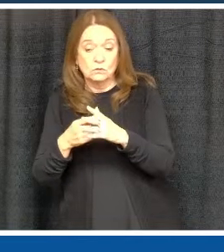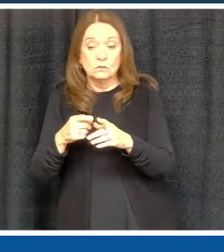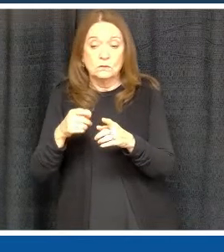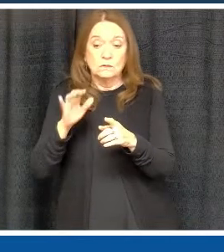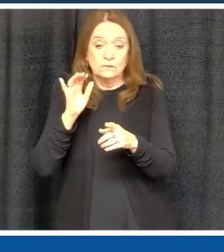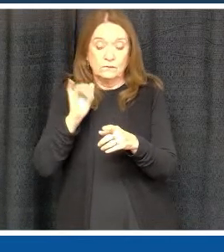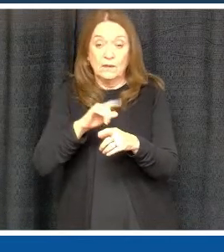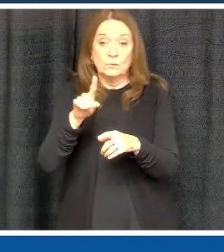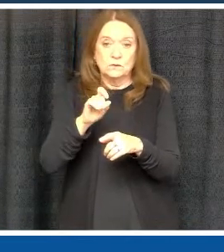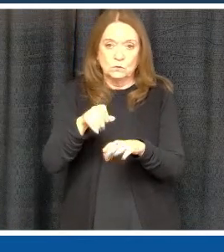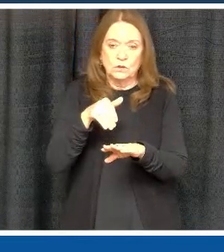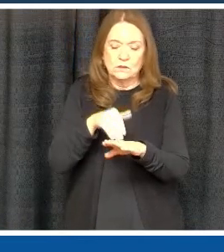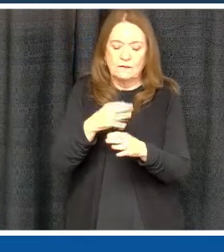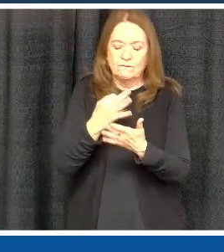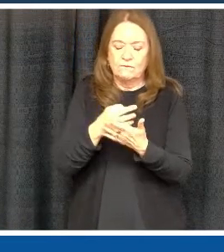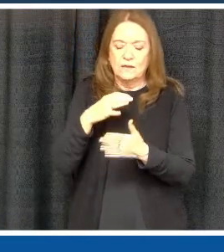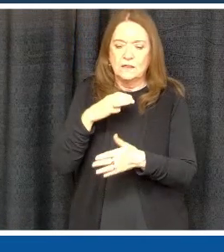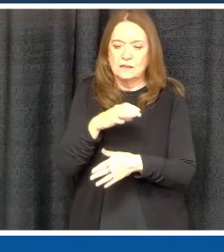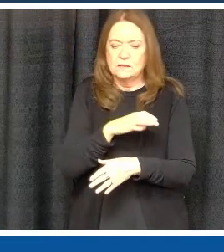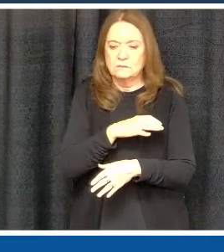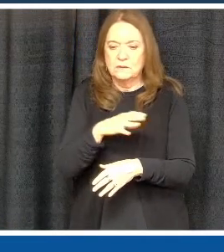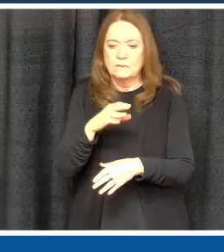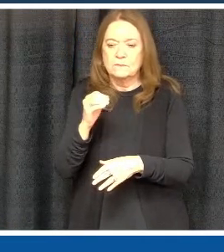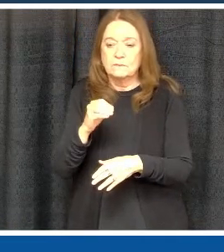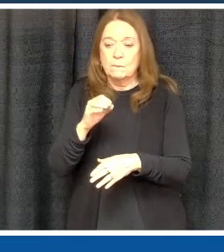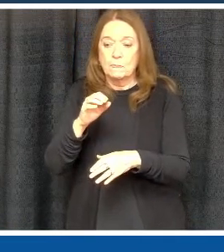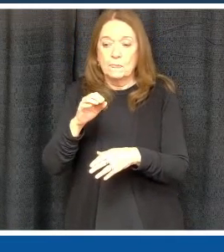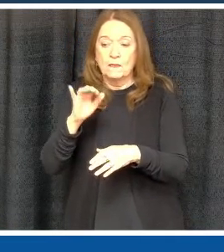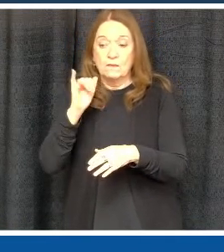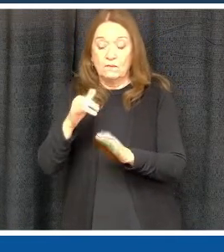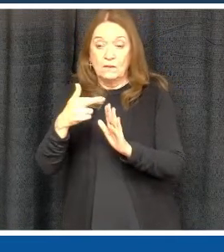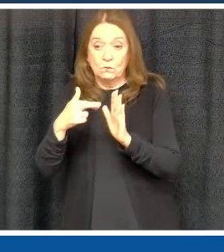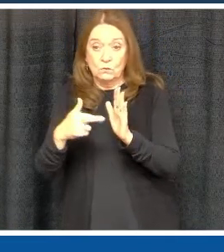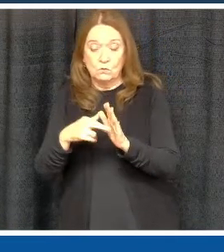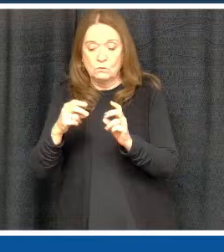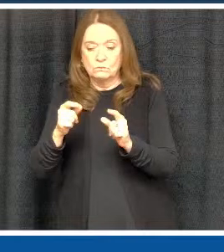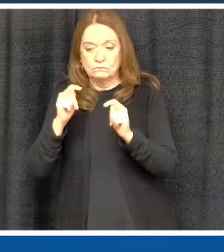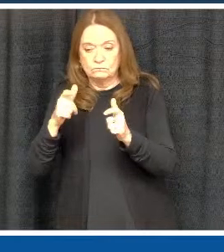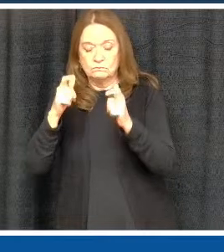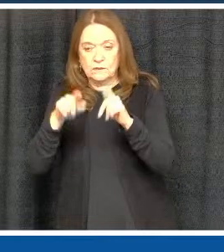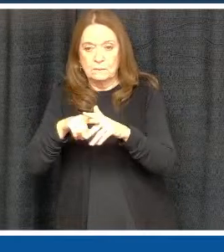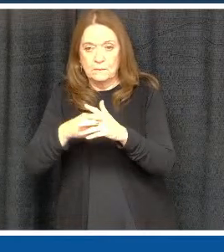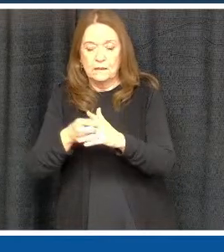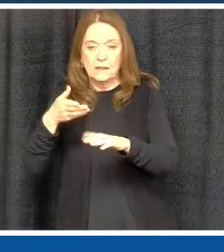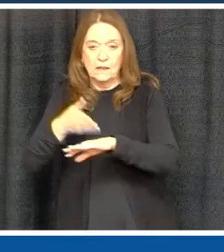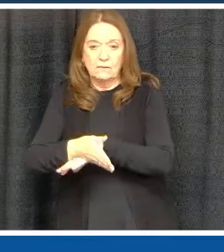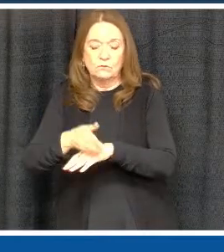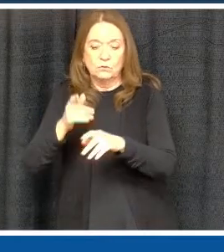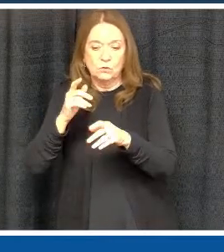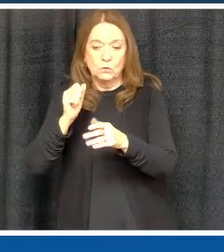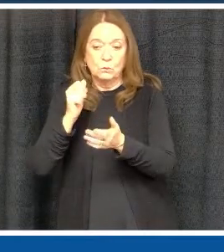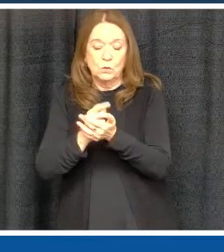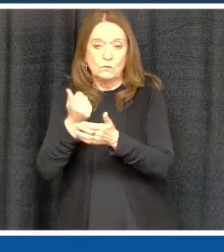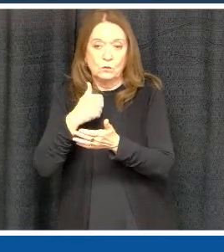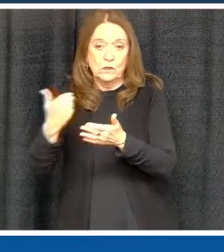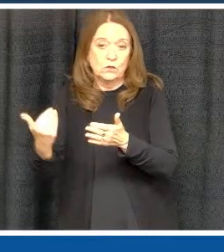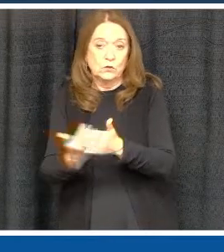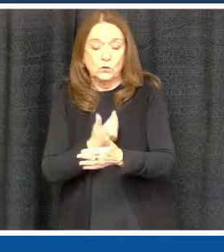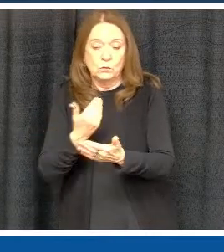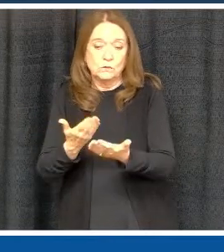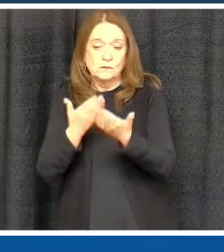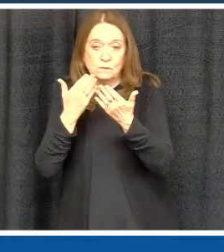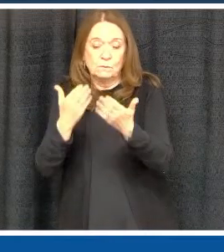at the Finance Committee. And the ordinance is effective immediately after approval for any newly submitted